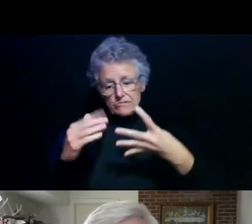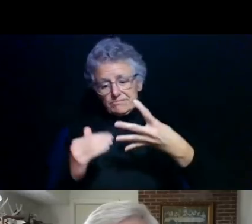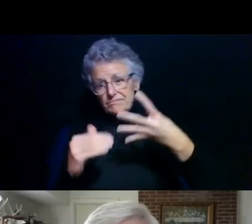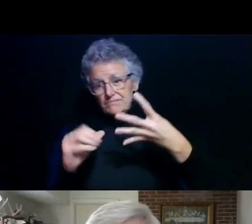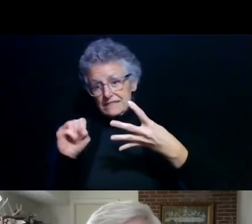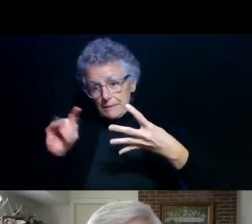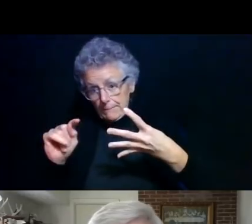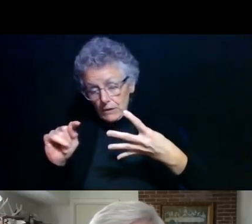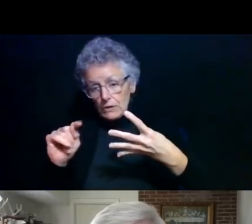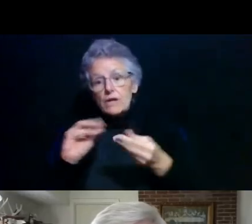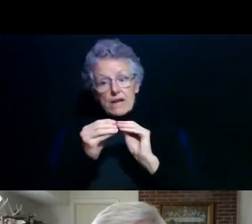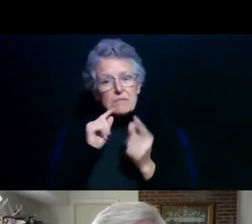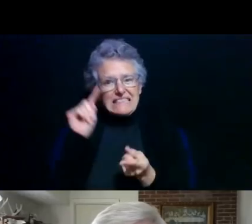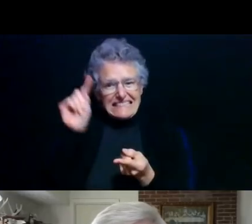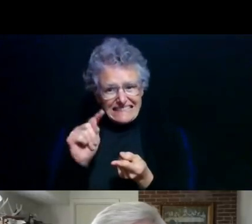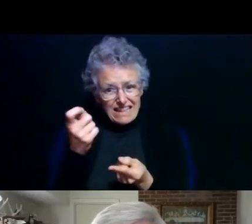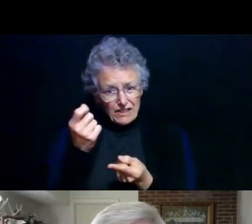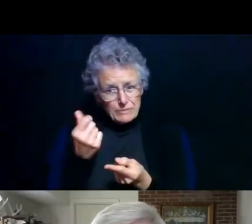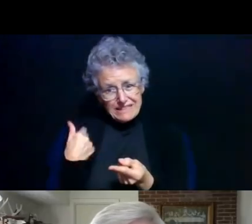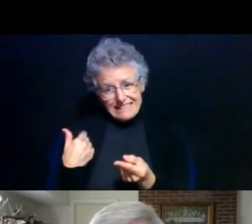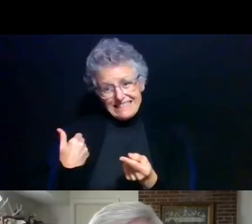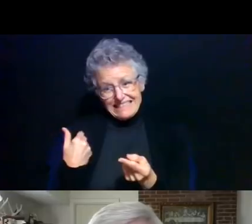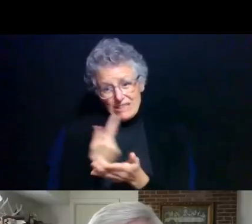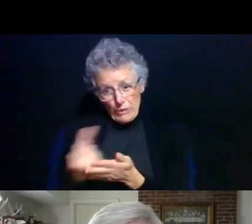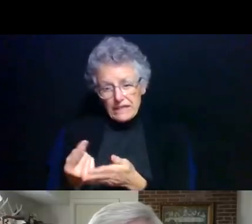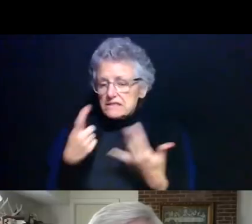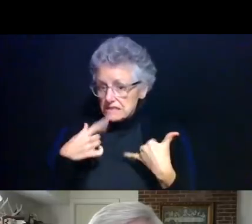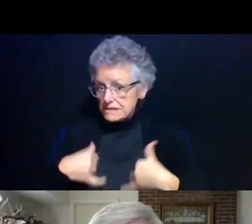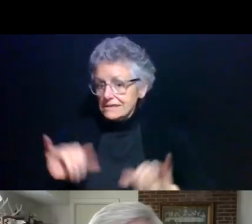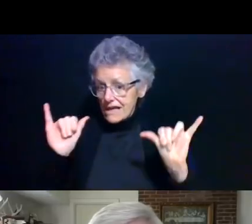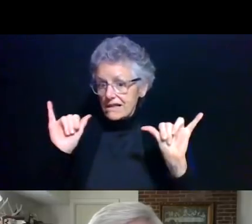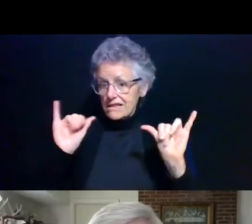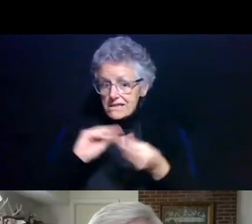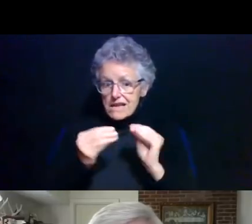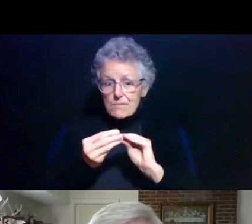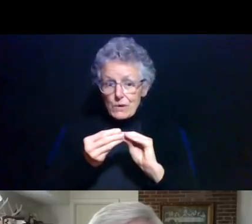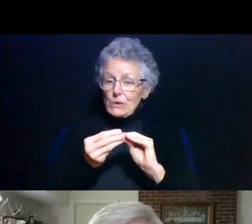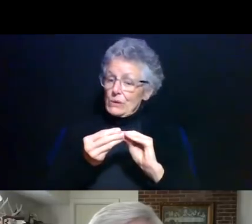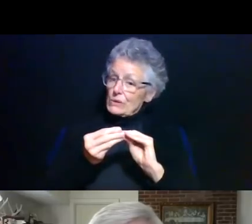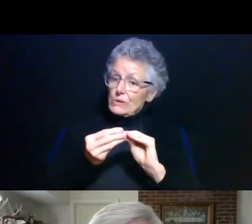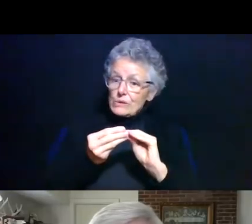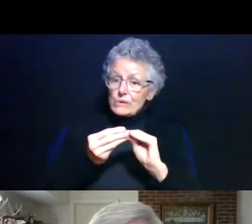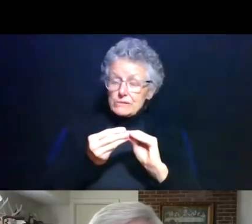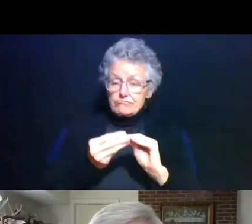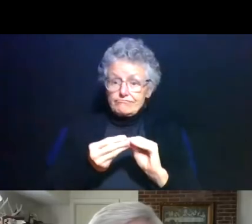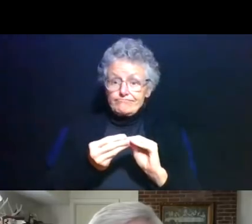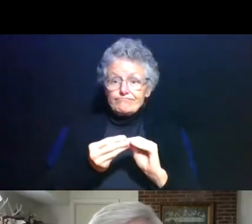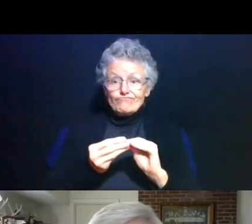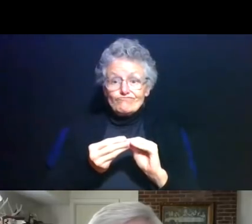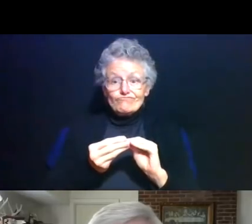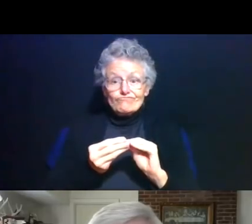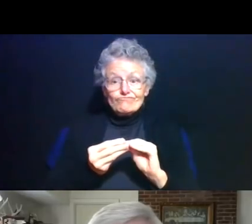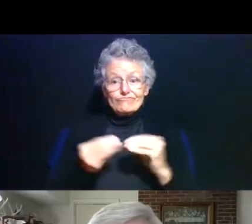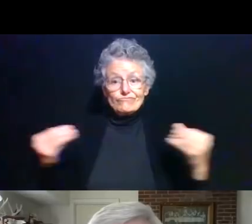the rate has gone down a little bit this past week, it still is somewhat alarming to see the rise